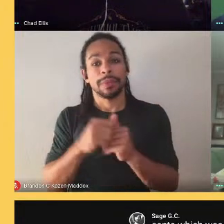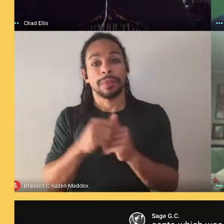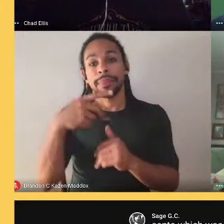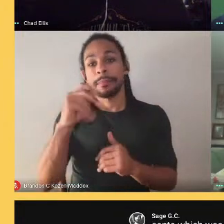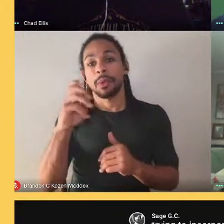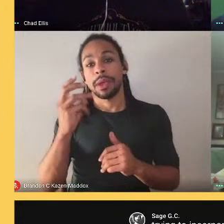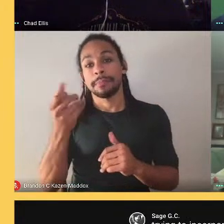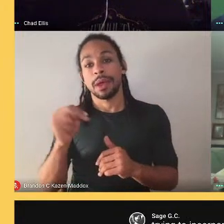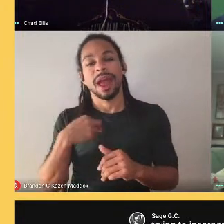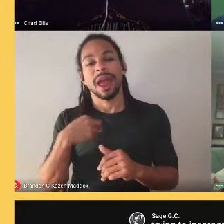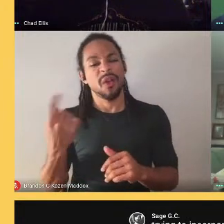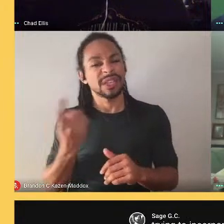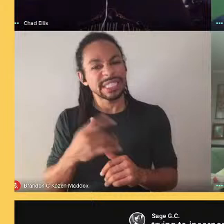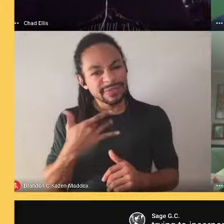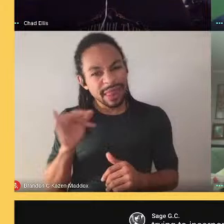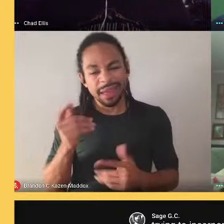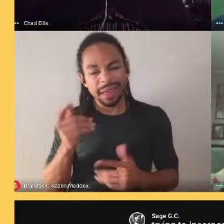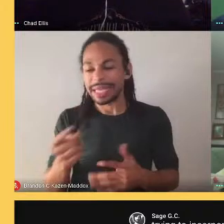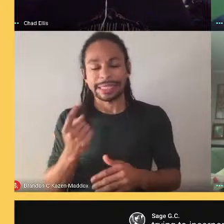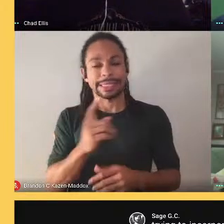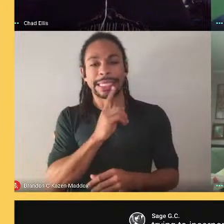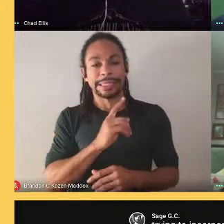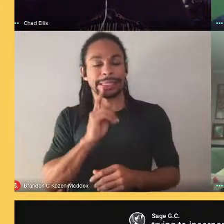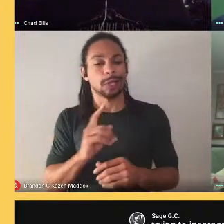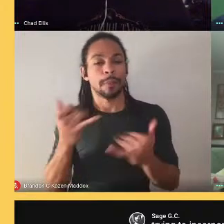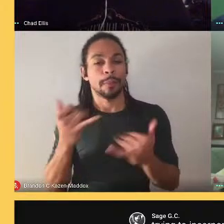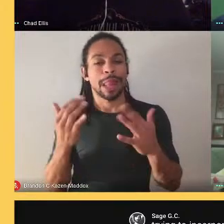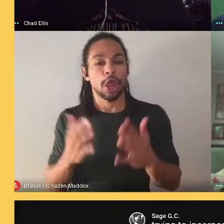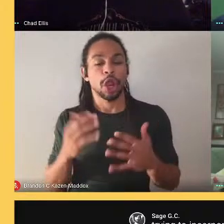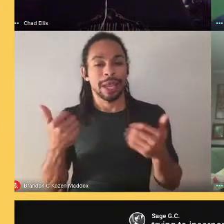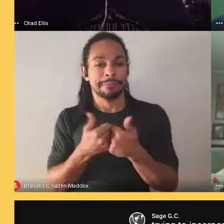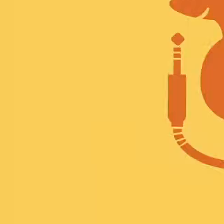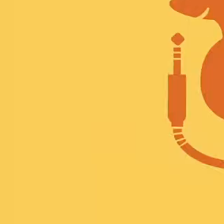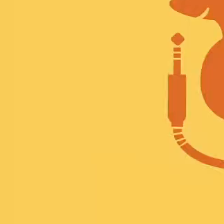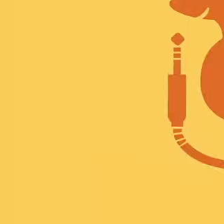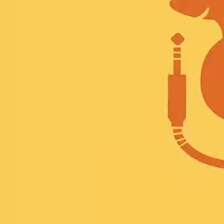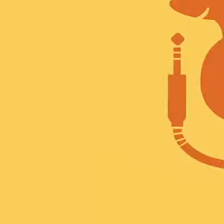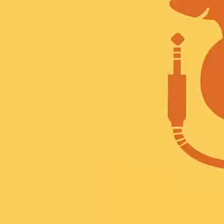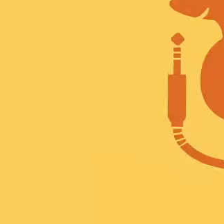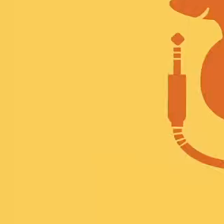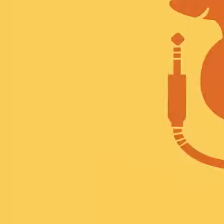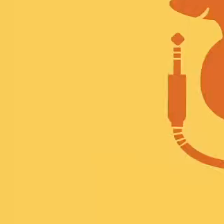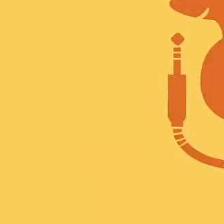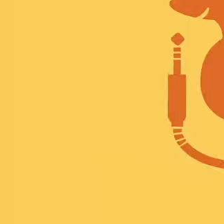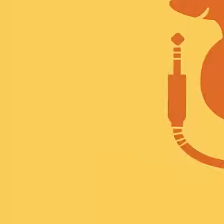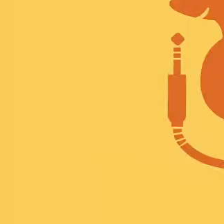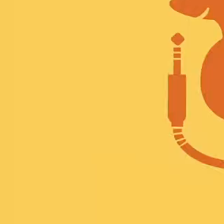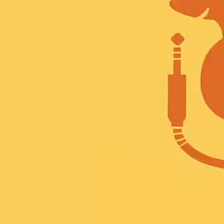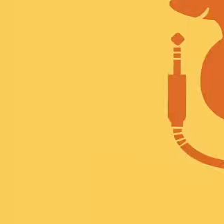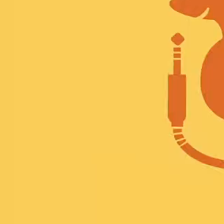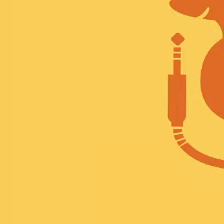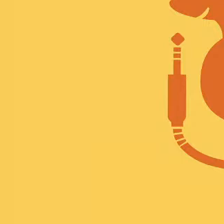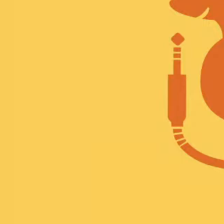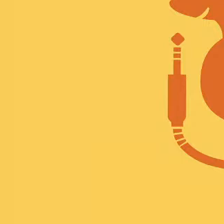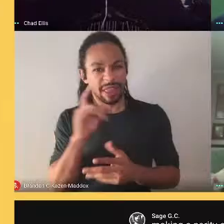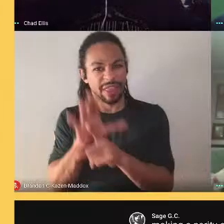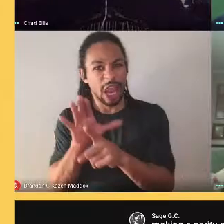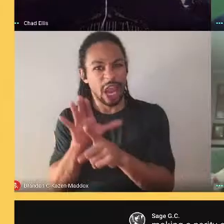single player game and how much the entire franchise is built off of just